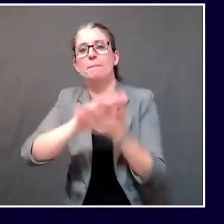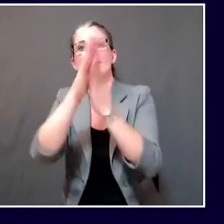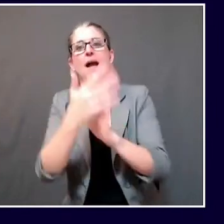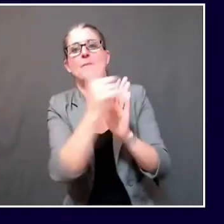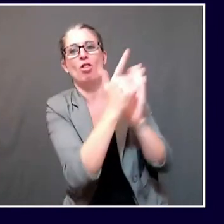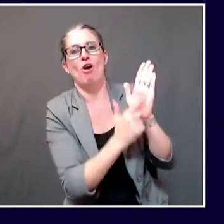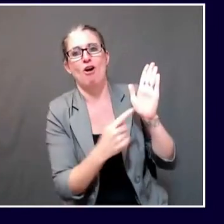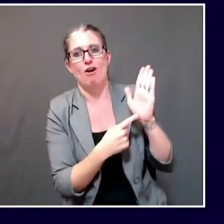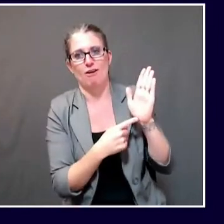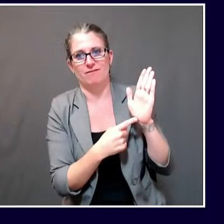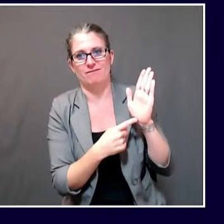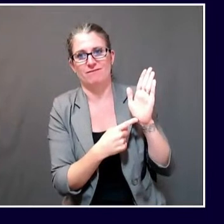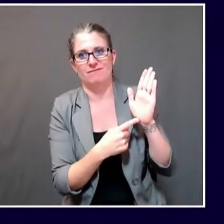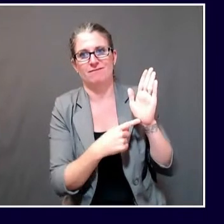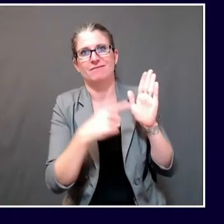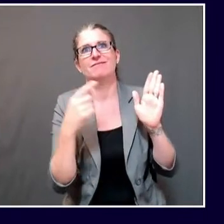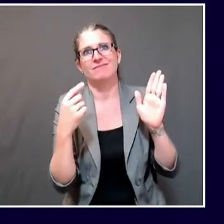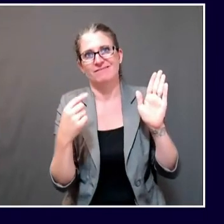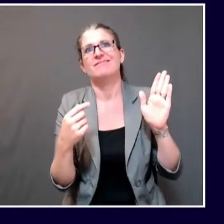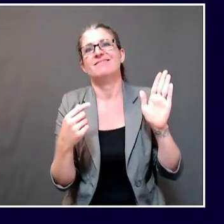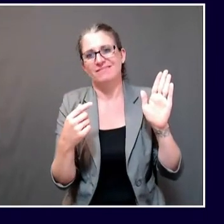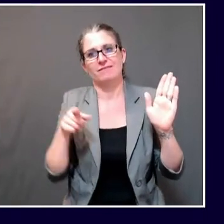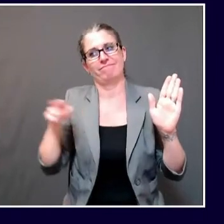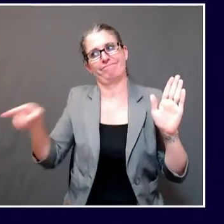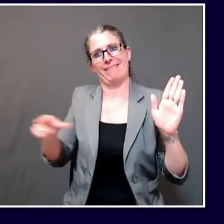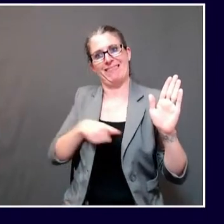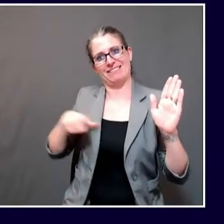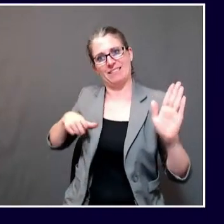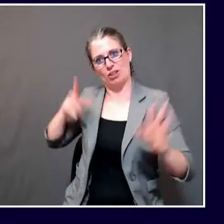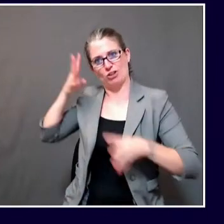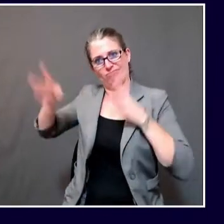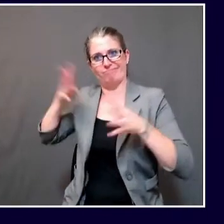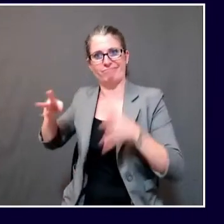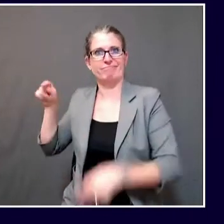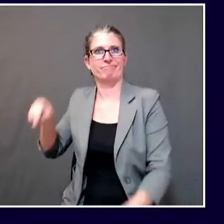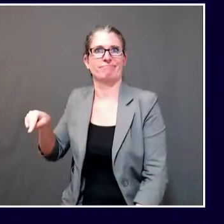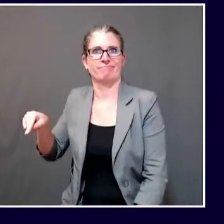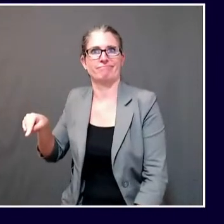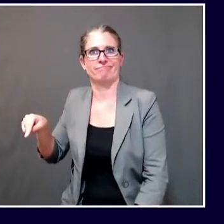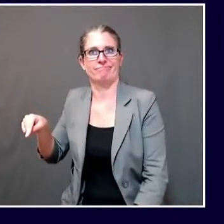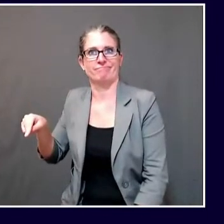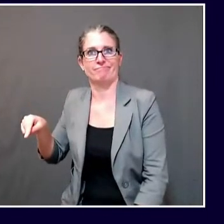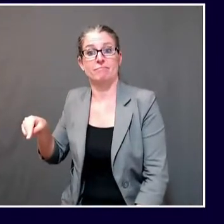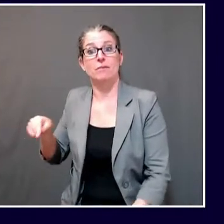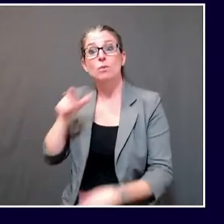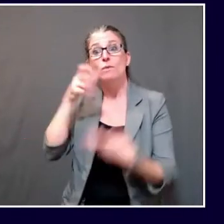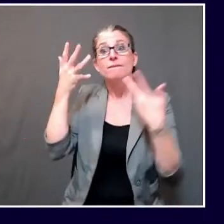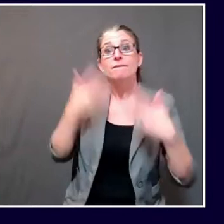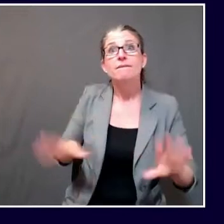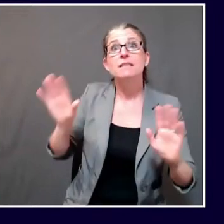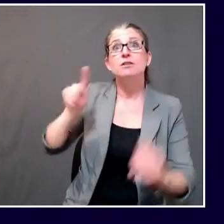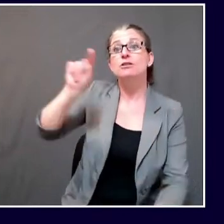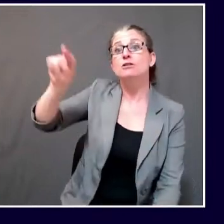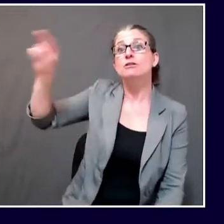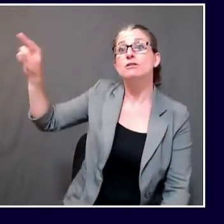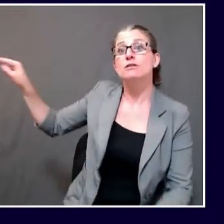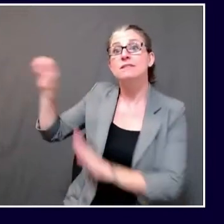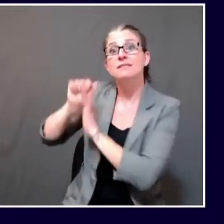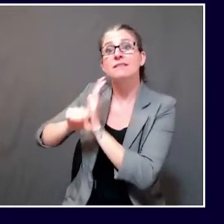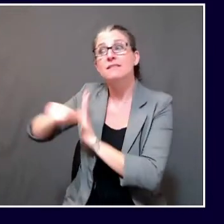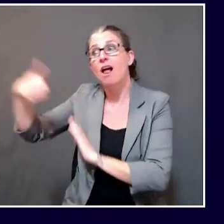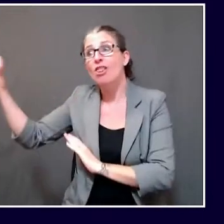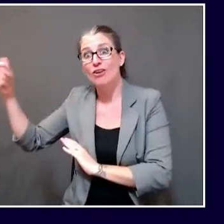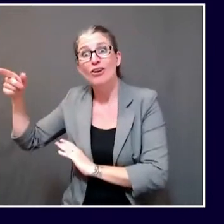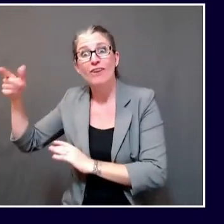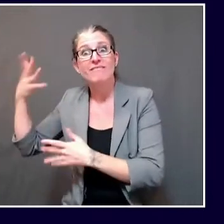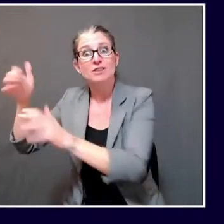It would have been incredibly useful to have, the process that we have currently for voter registration is in fact a paper-based